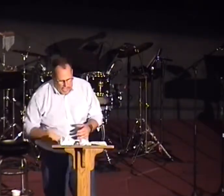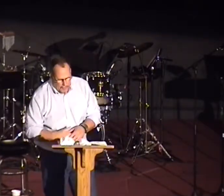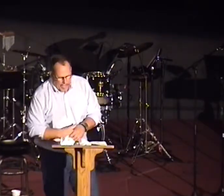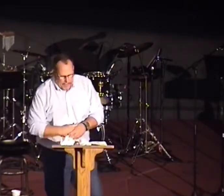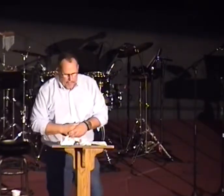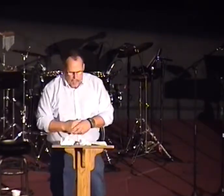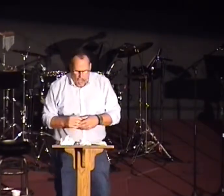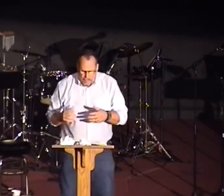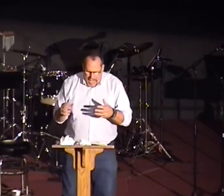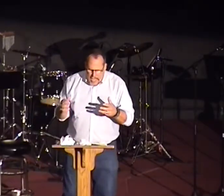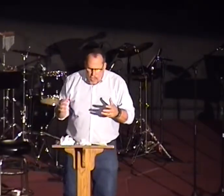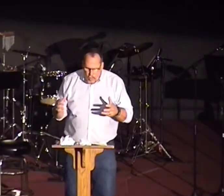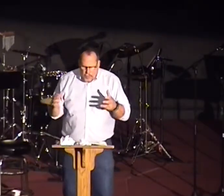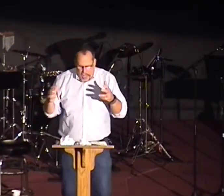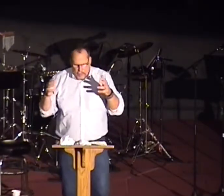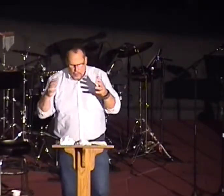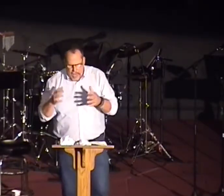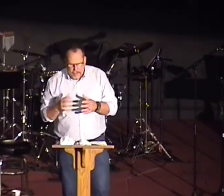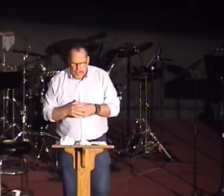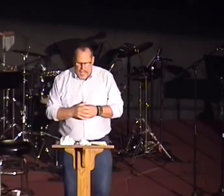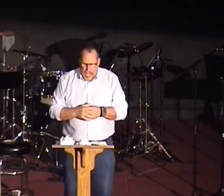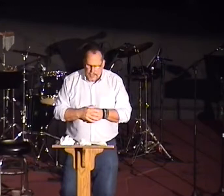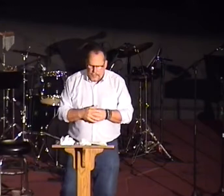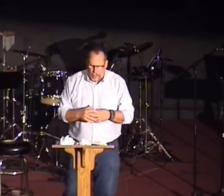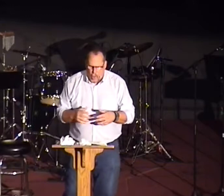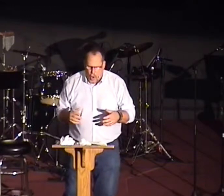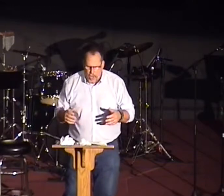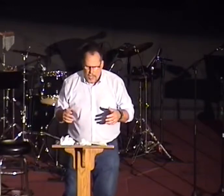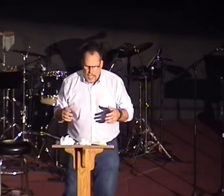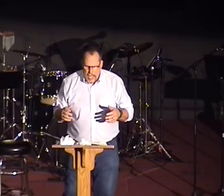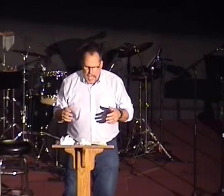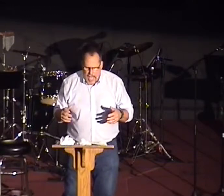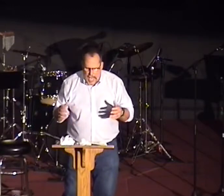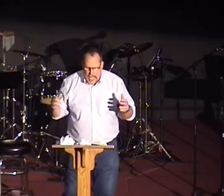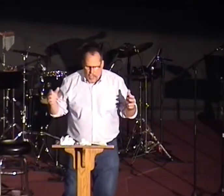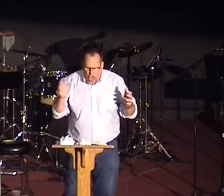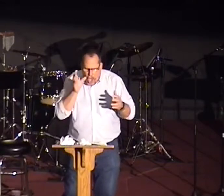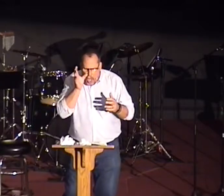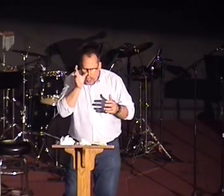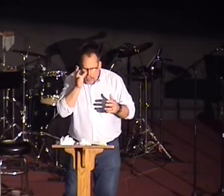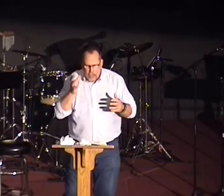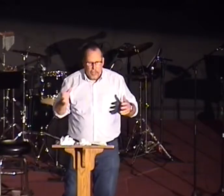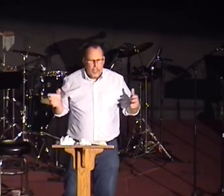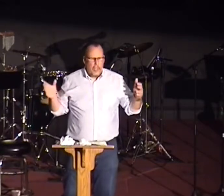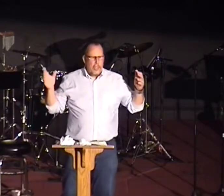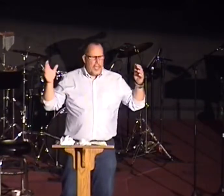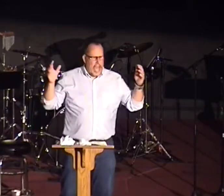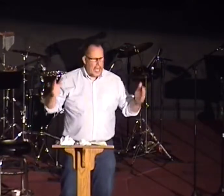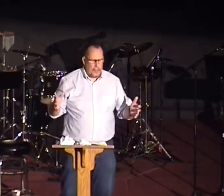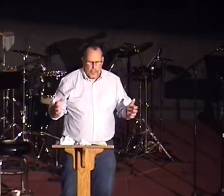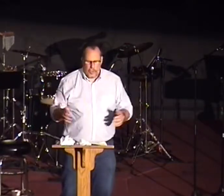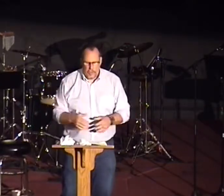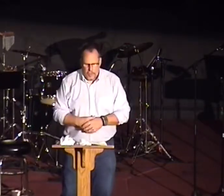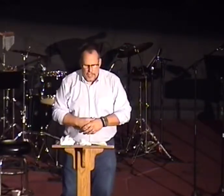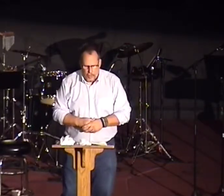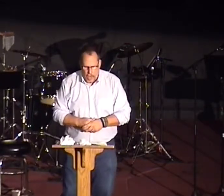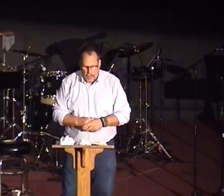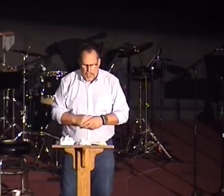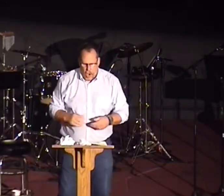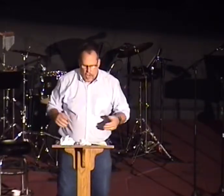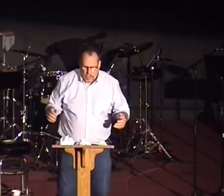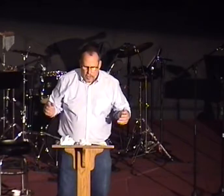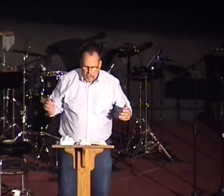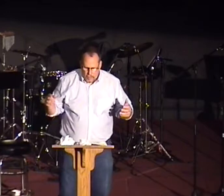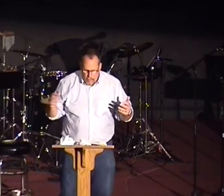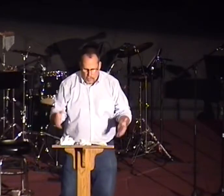his family. A man who has found grace in the eyes of the Lord, and all the animals that were on